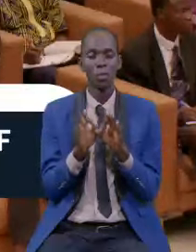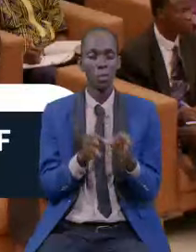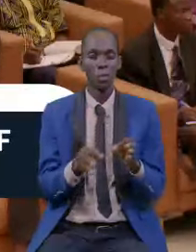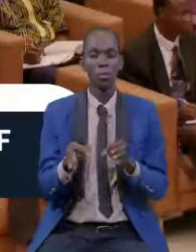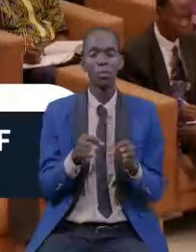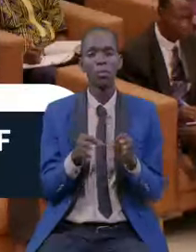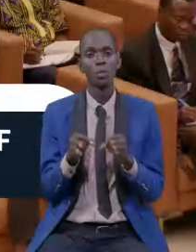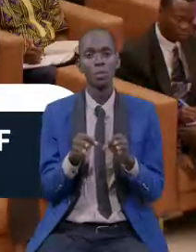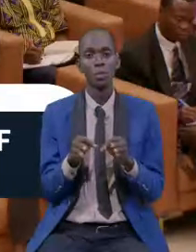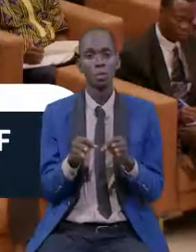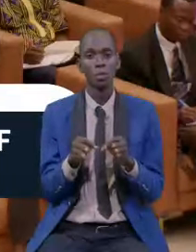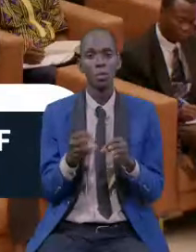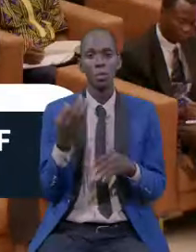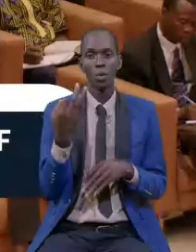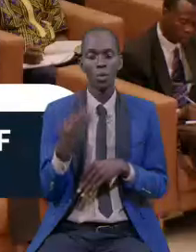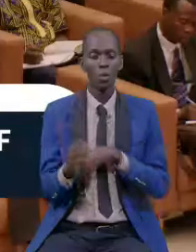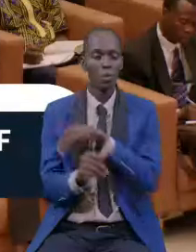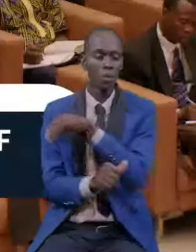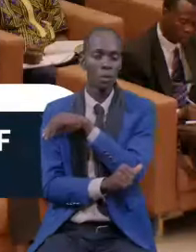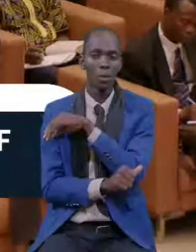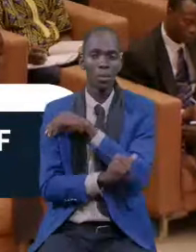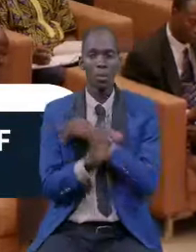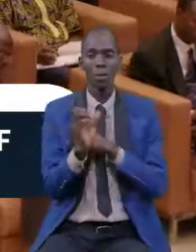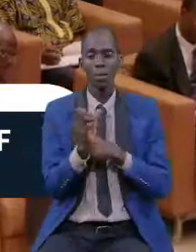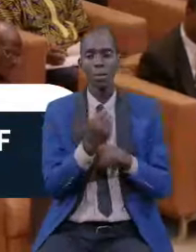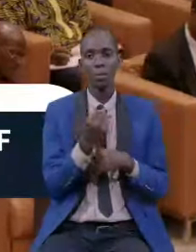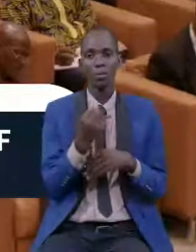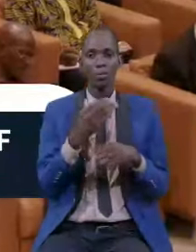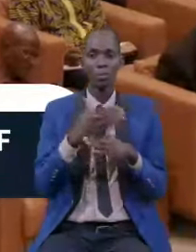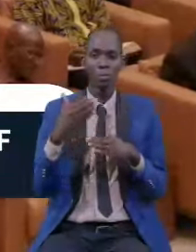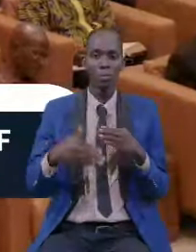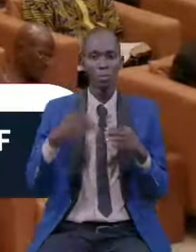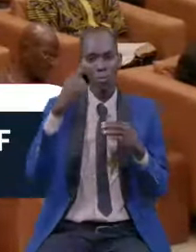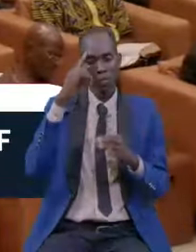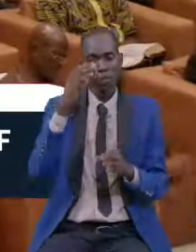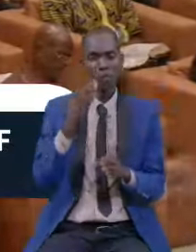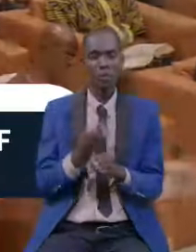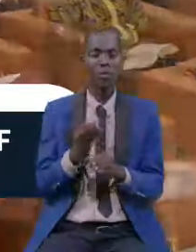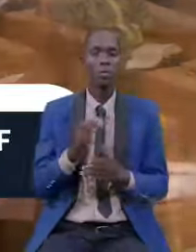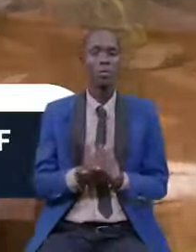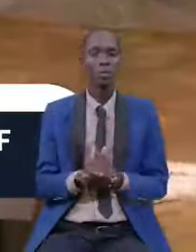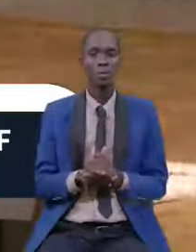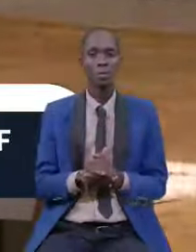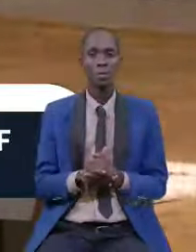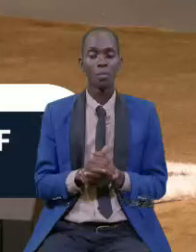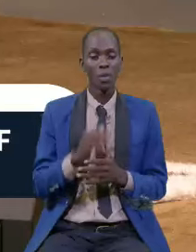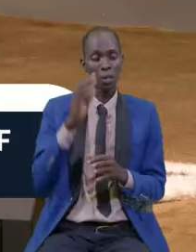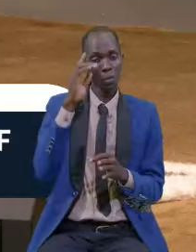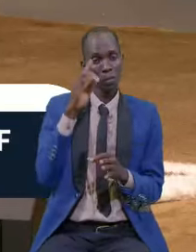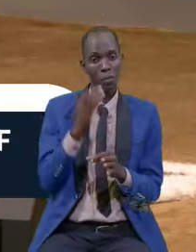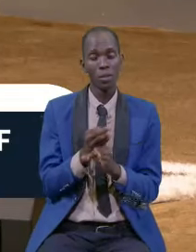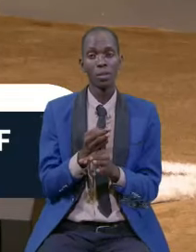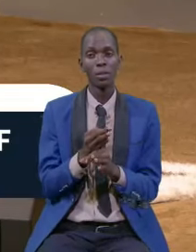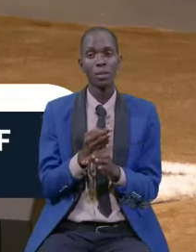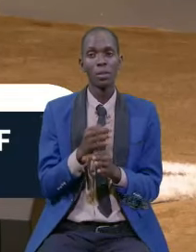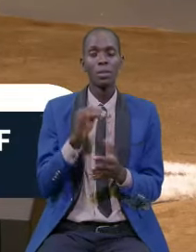demonstration of Abraham's decisive faith. Faith